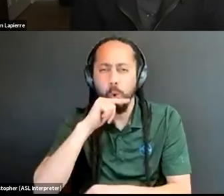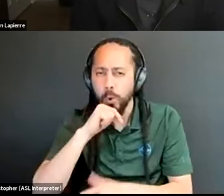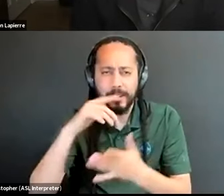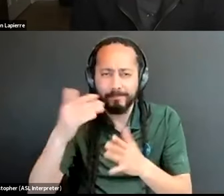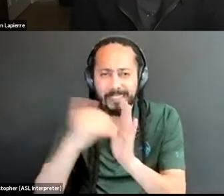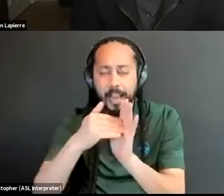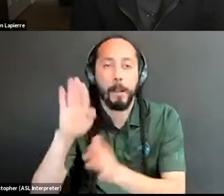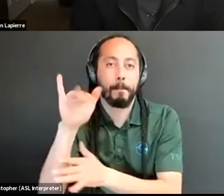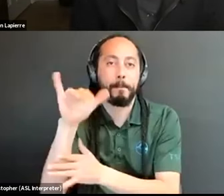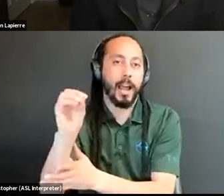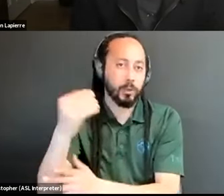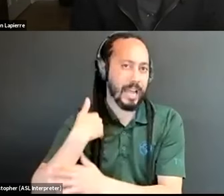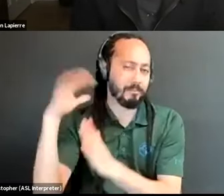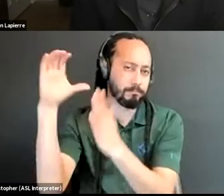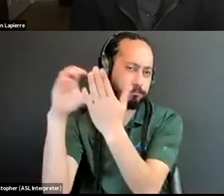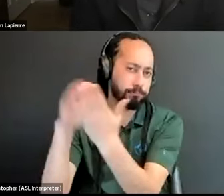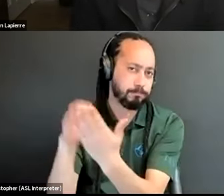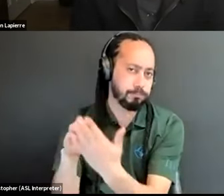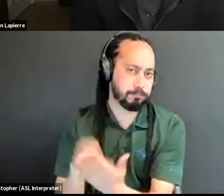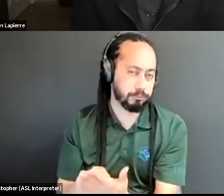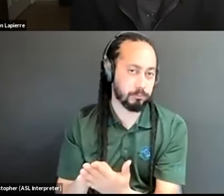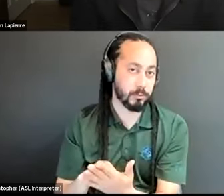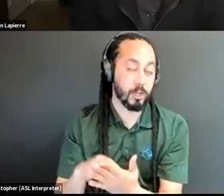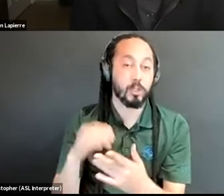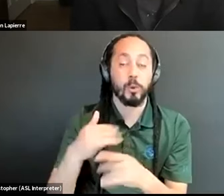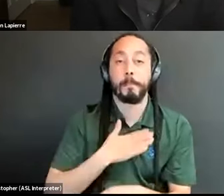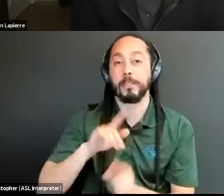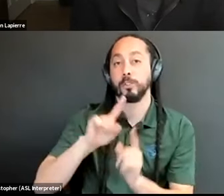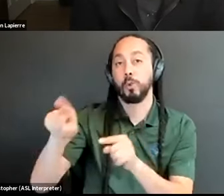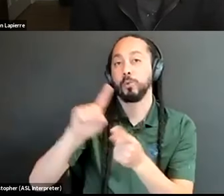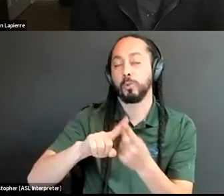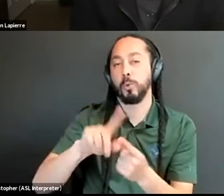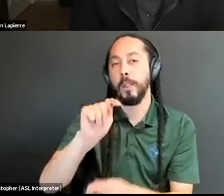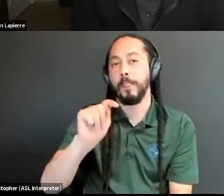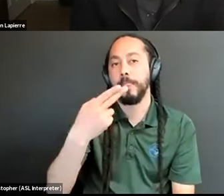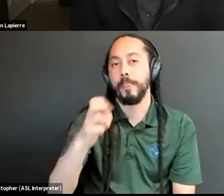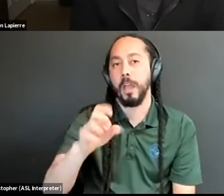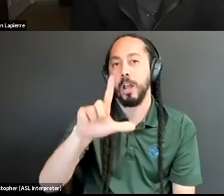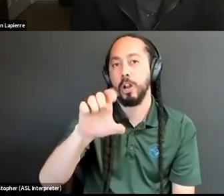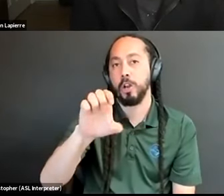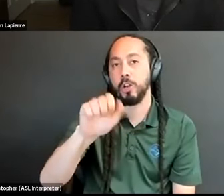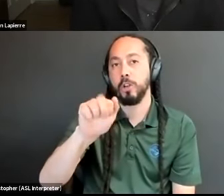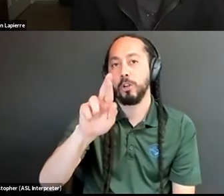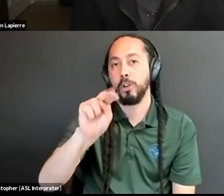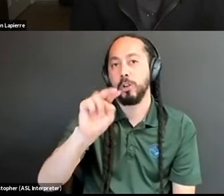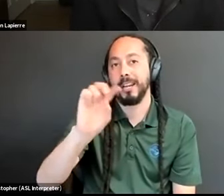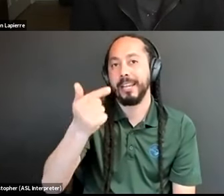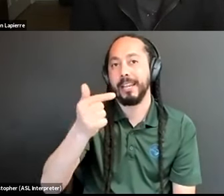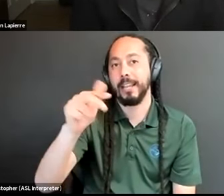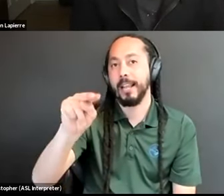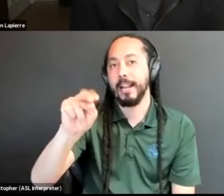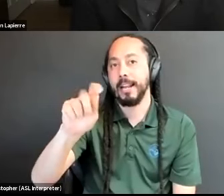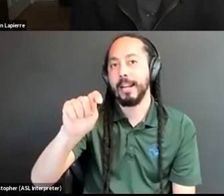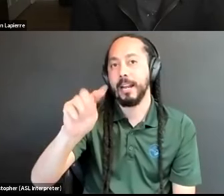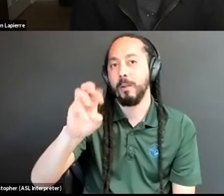this webinar, please go to the Learning Network website and you'll find those there. We also